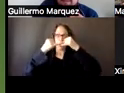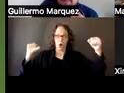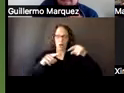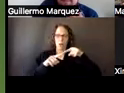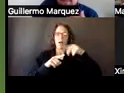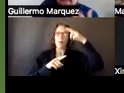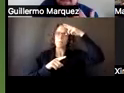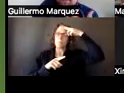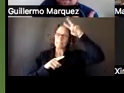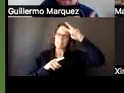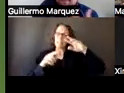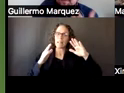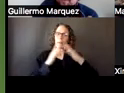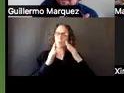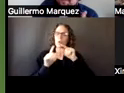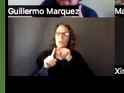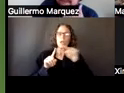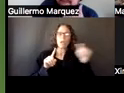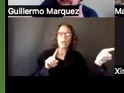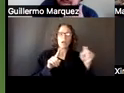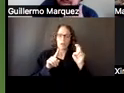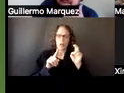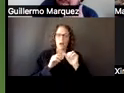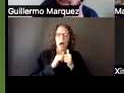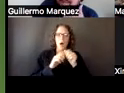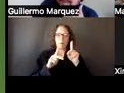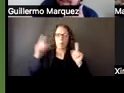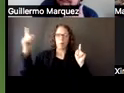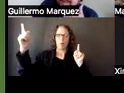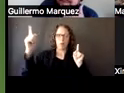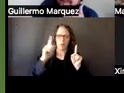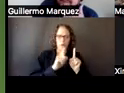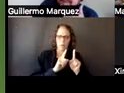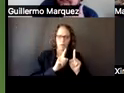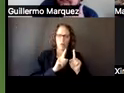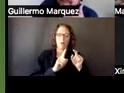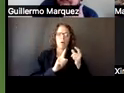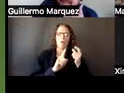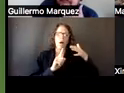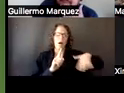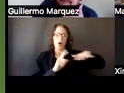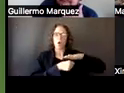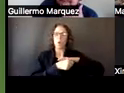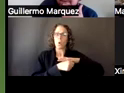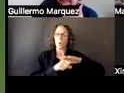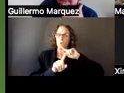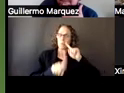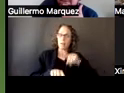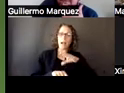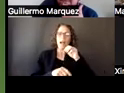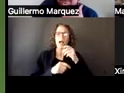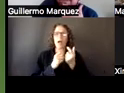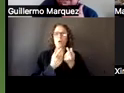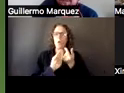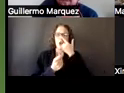and the responses and attempts to sort of integrate themselves to society kind of remind me of the groups of refugees from